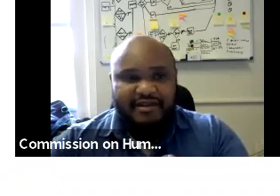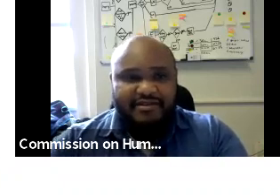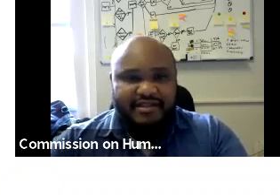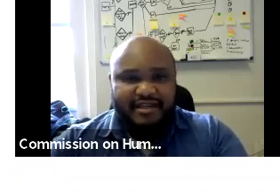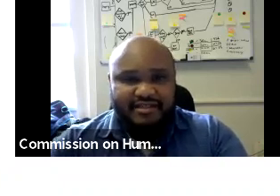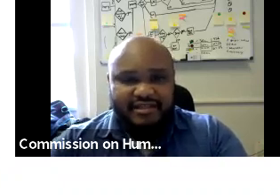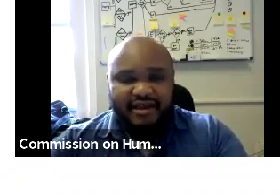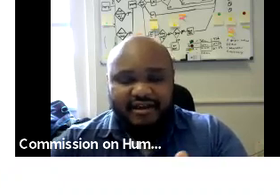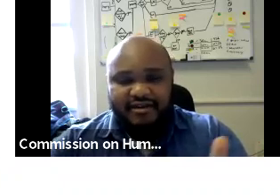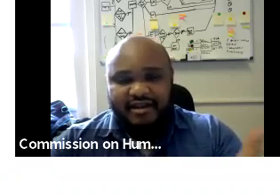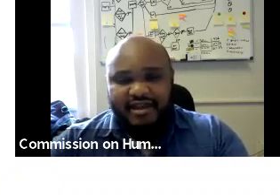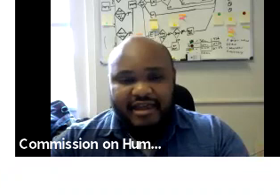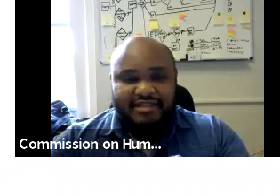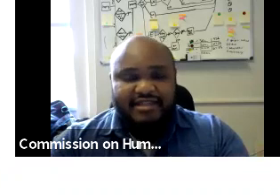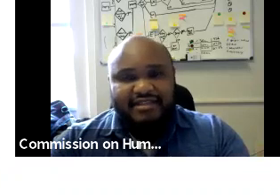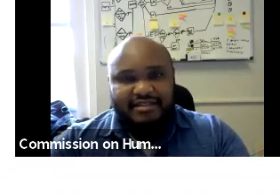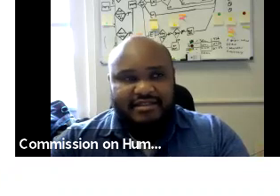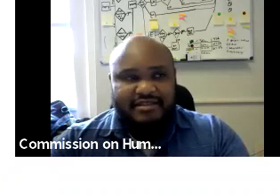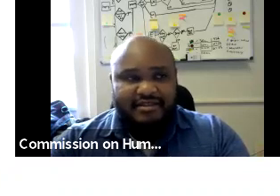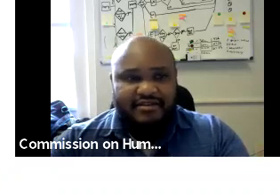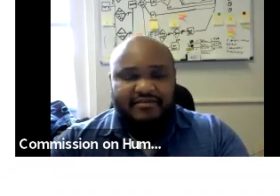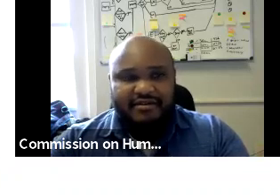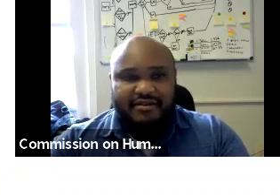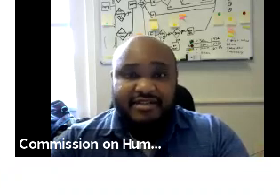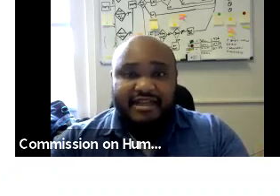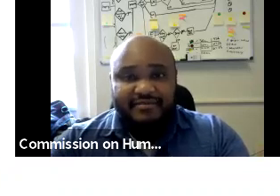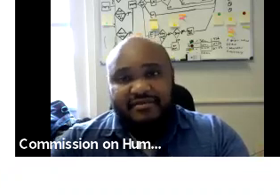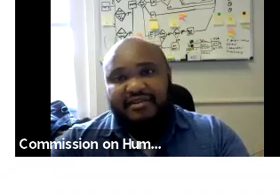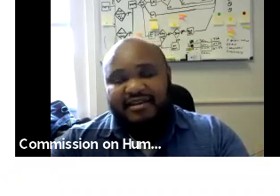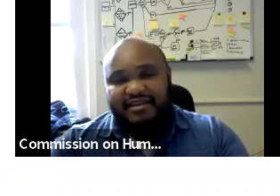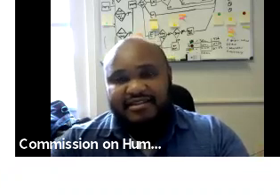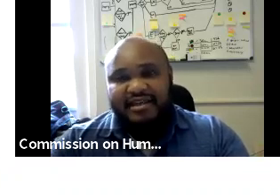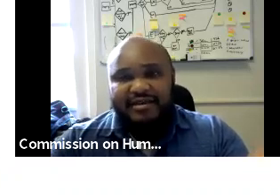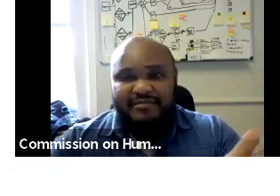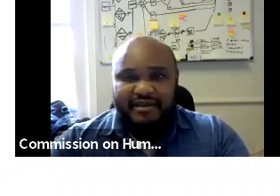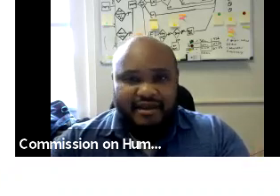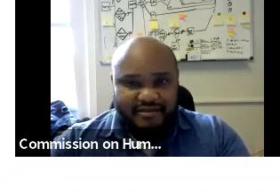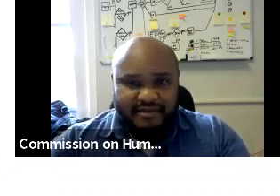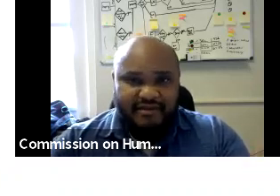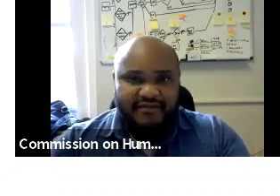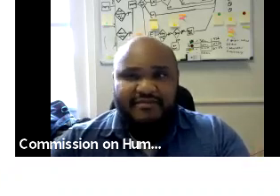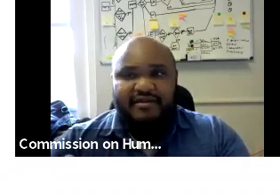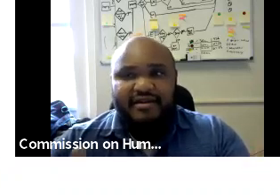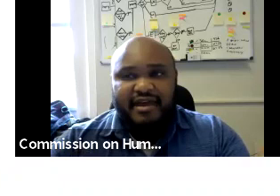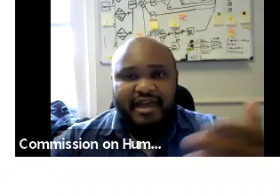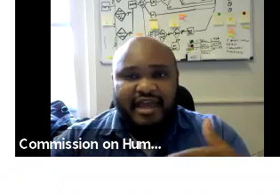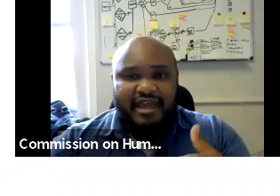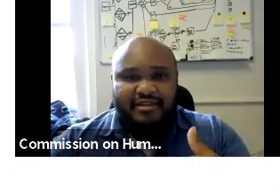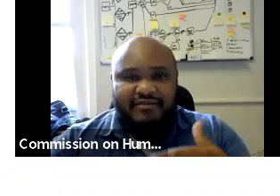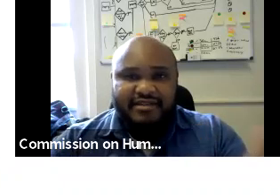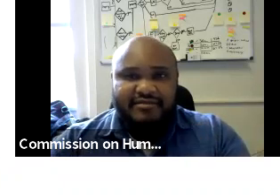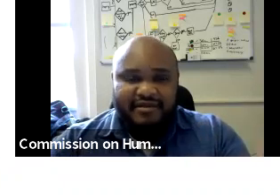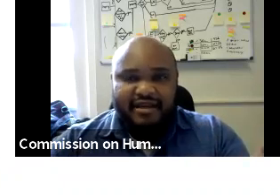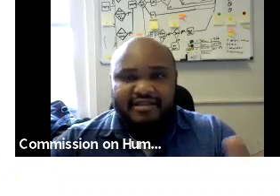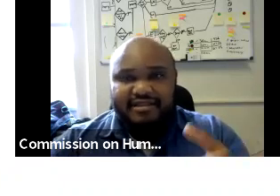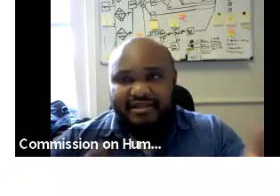who are intersex are a sex determined or assigned at birth that is beyond male or female. And